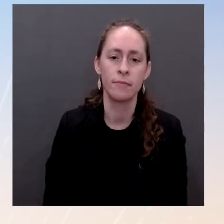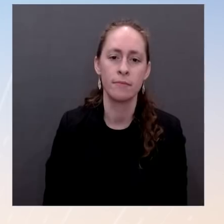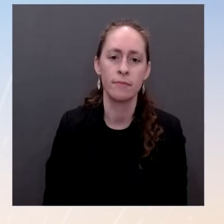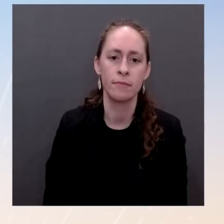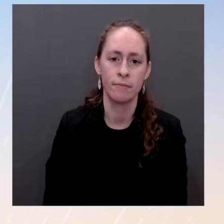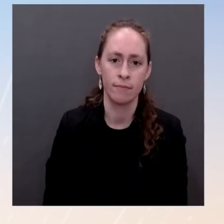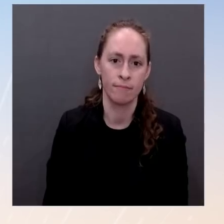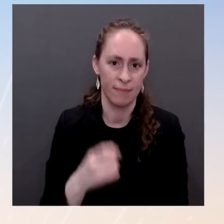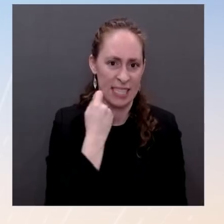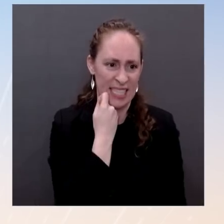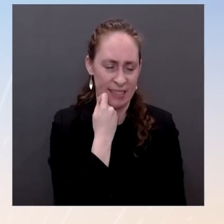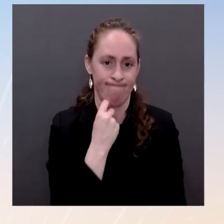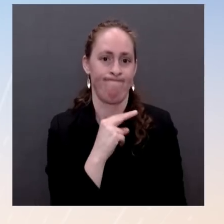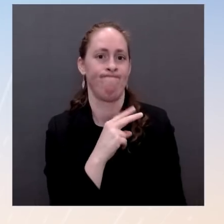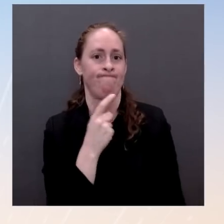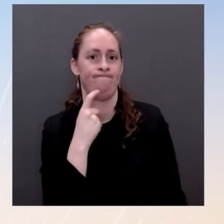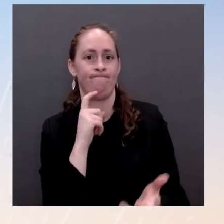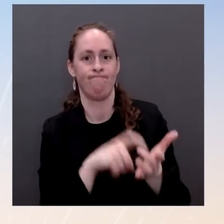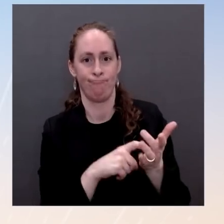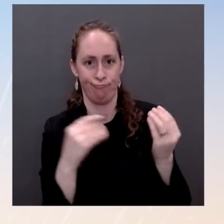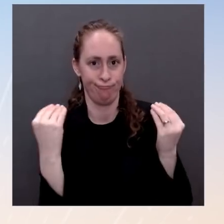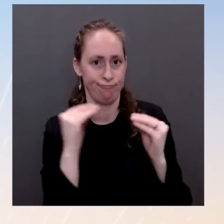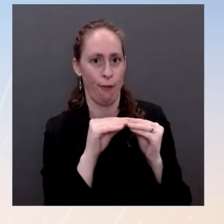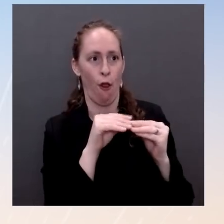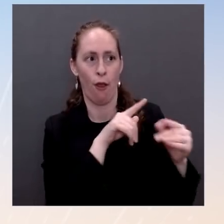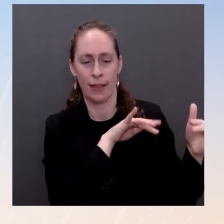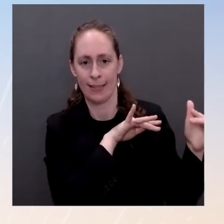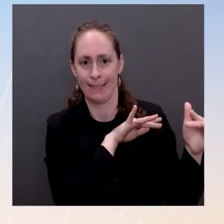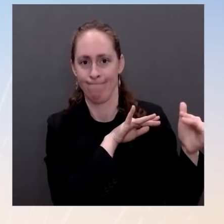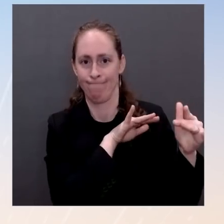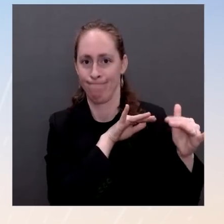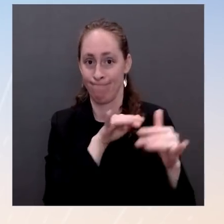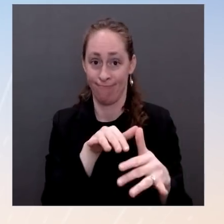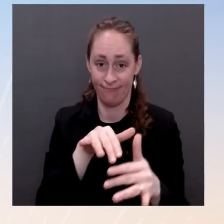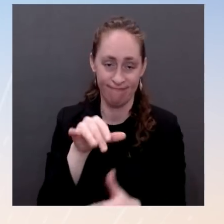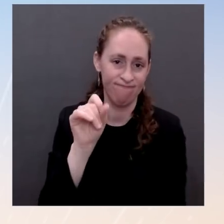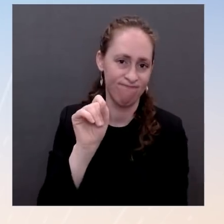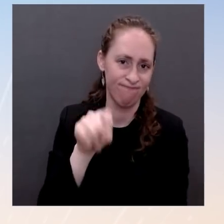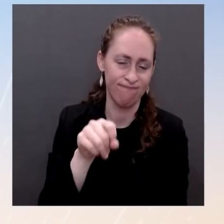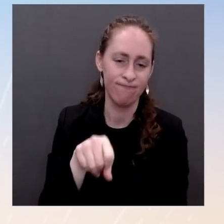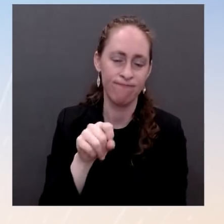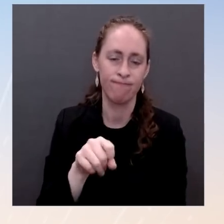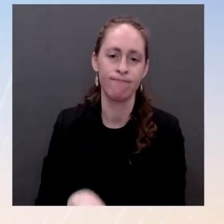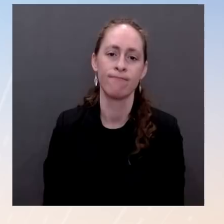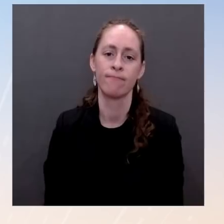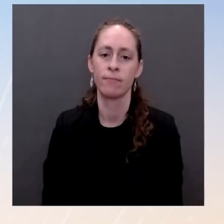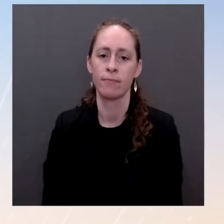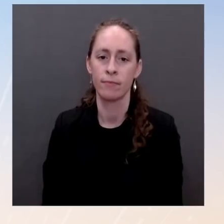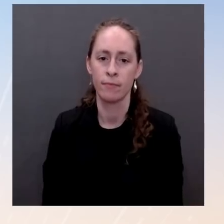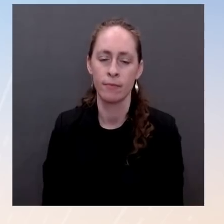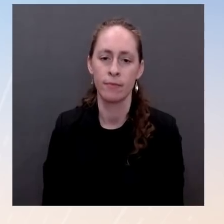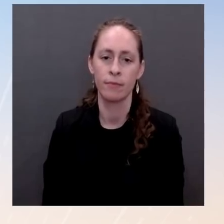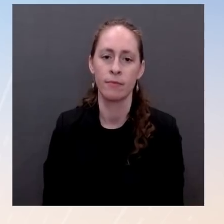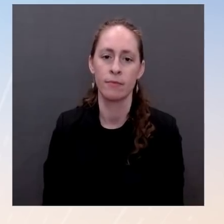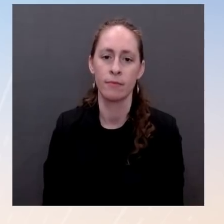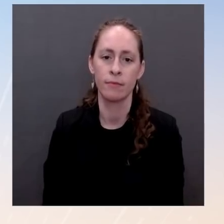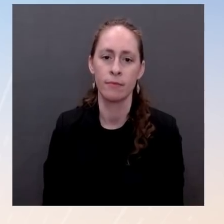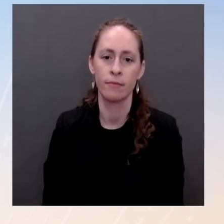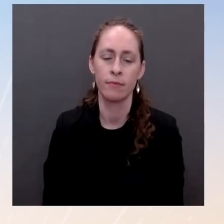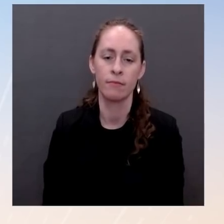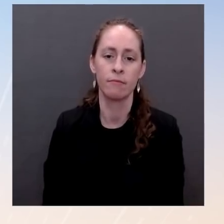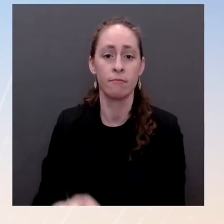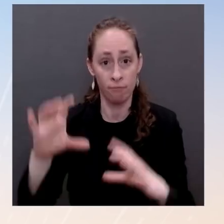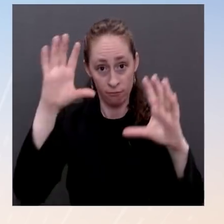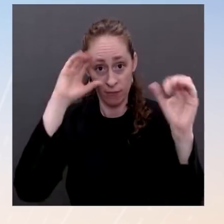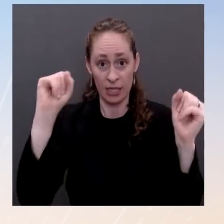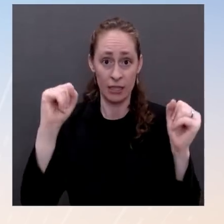the president said in his remarks very carefully, it's encircling Ukraine on the border and also in Belarus. And so I